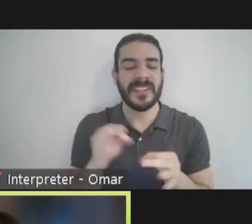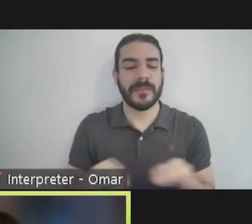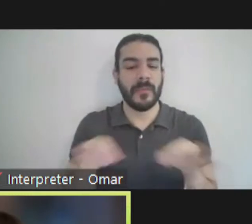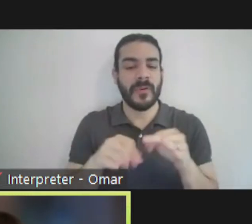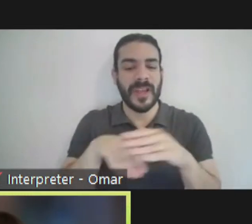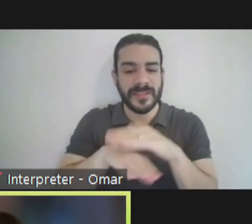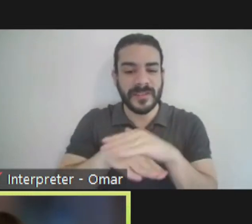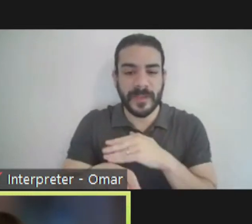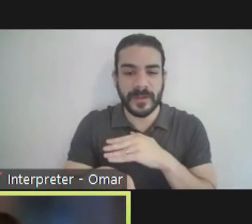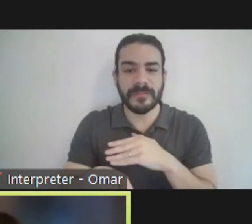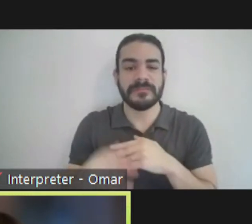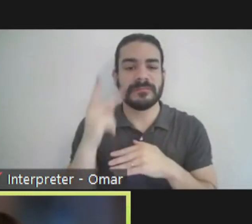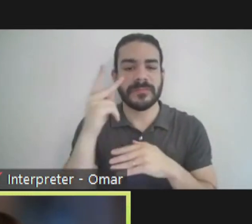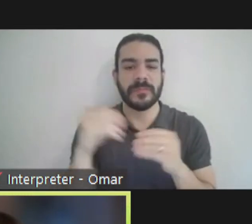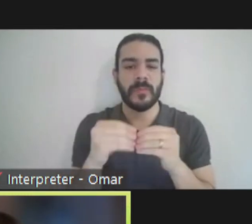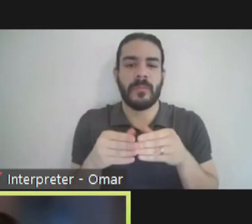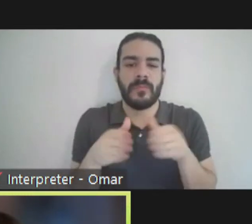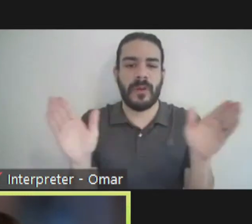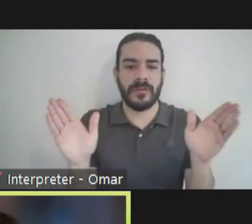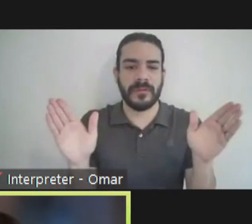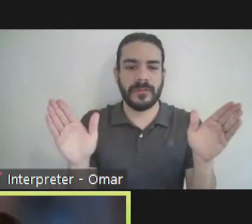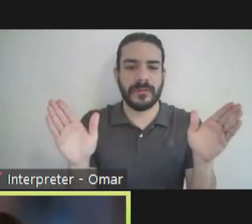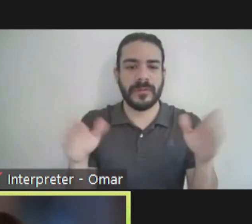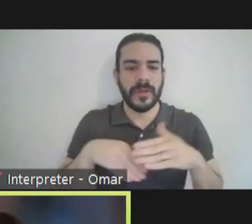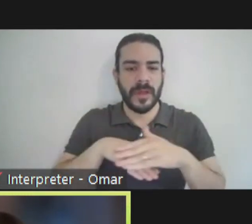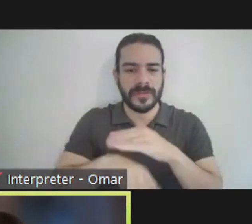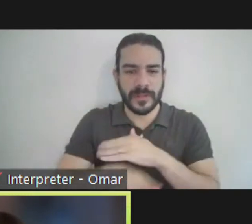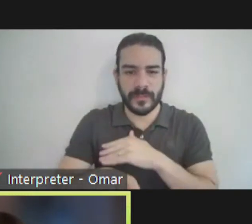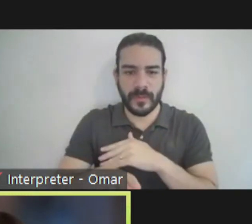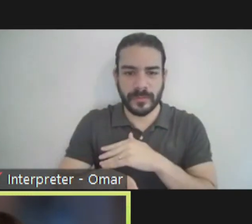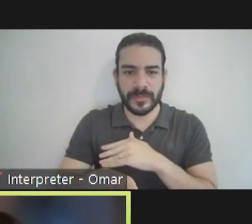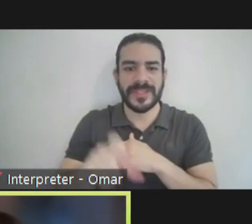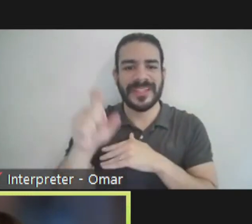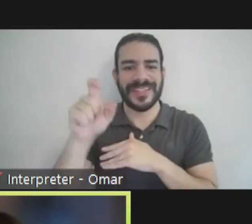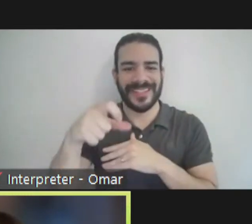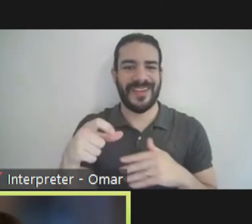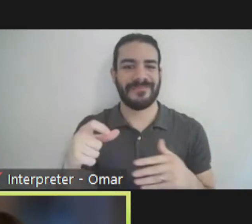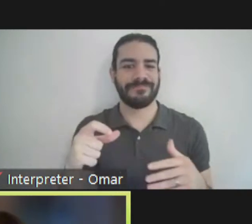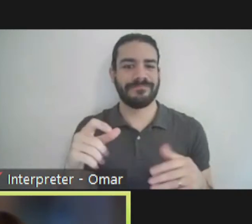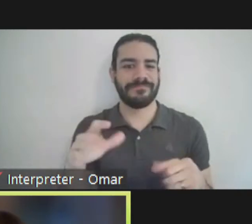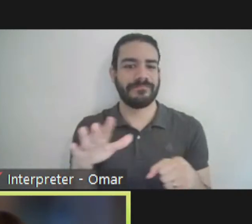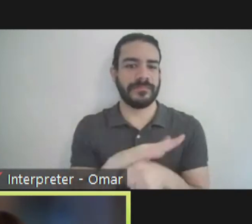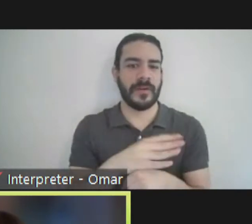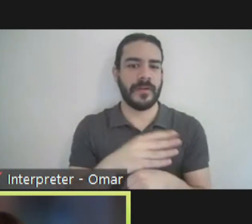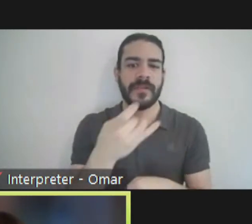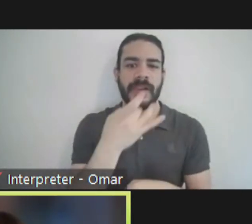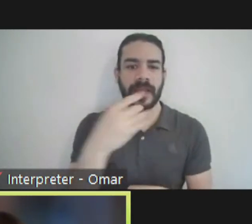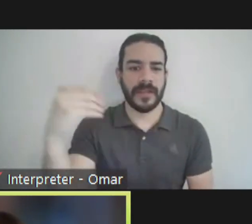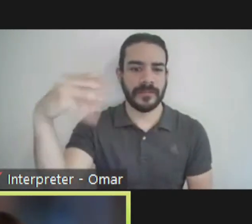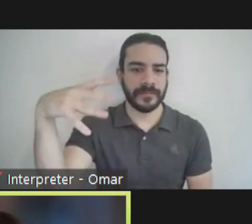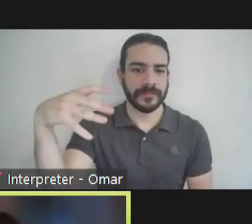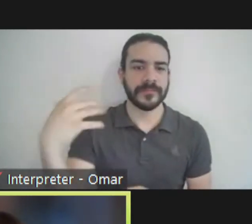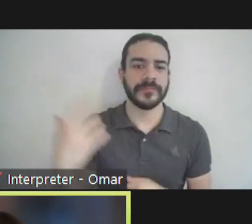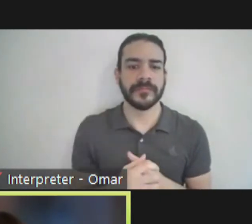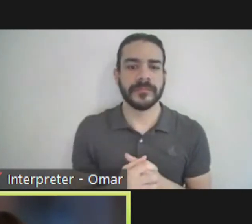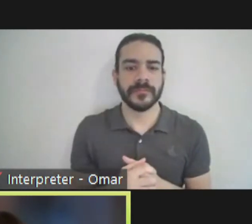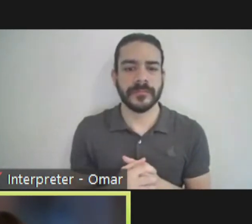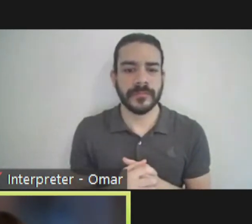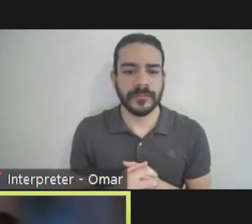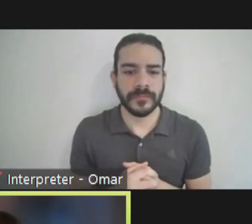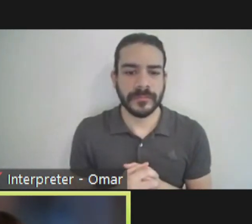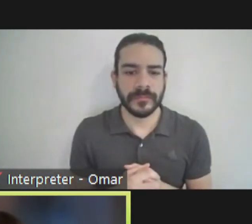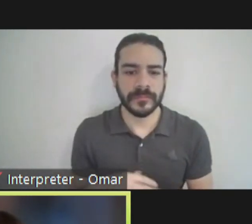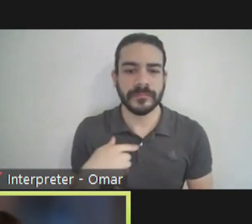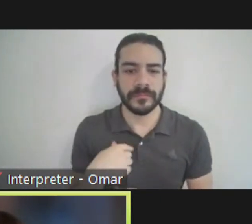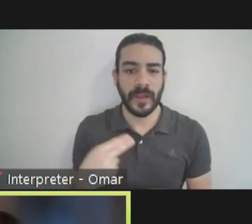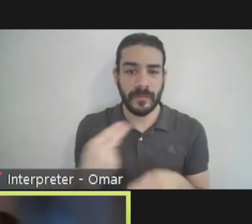broadly. An accessible bus loop must have adequate lighting. I've used bus bay C at night, and the closest light will